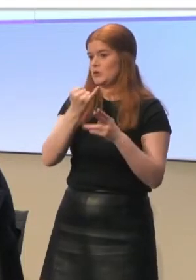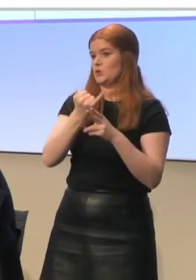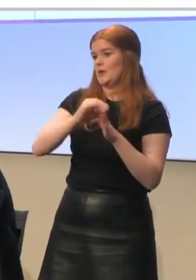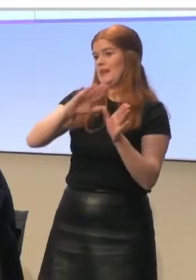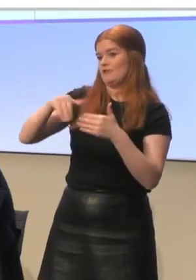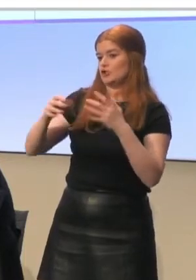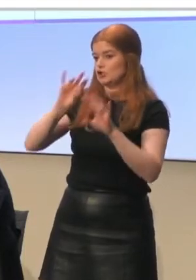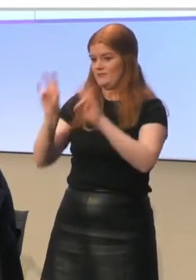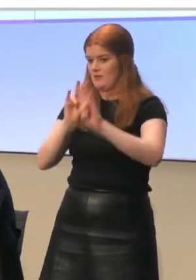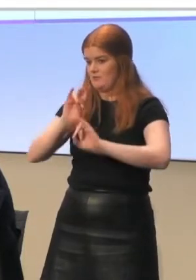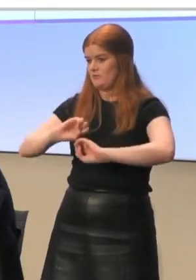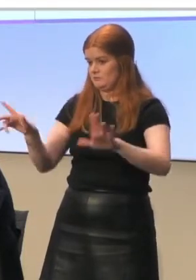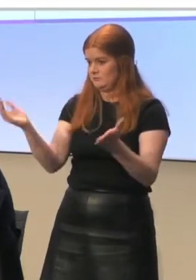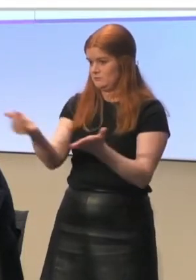survey.